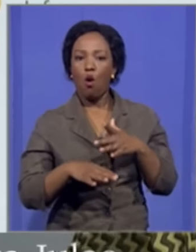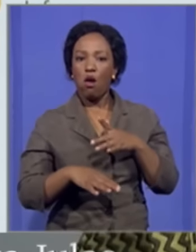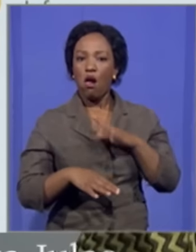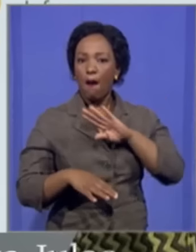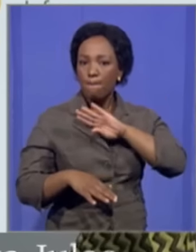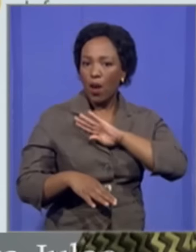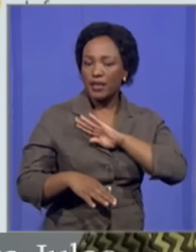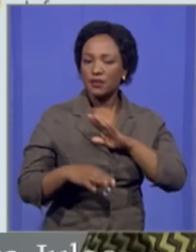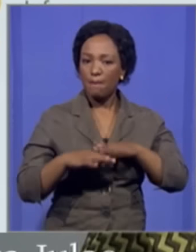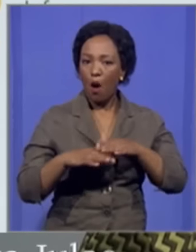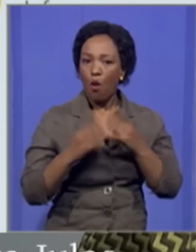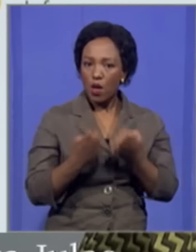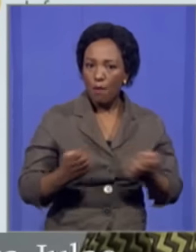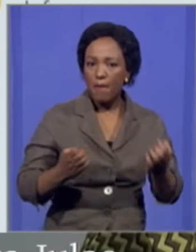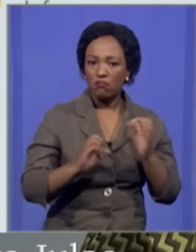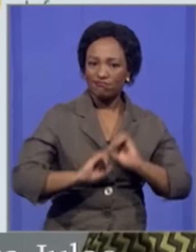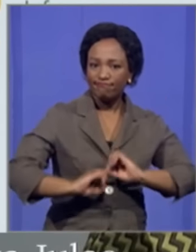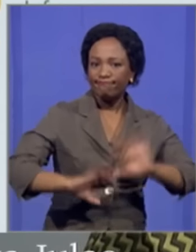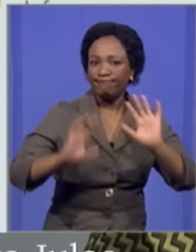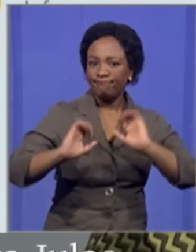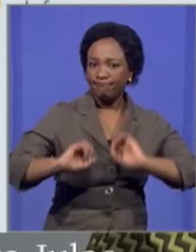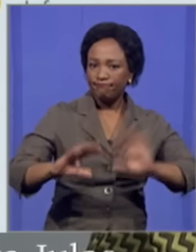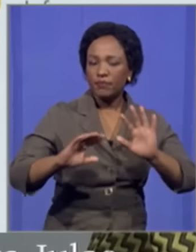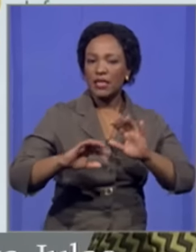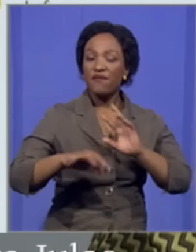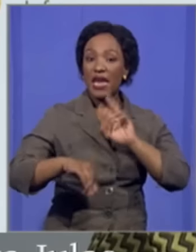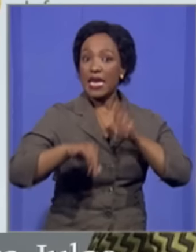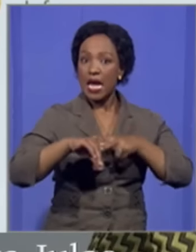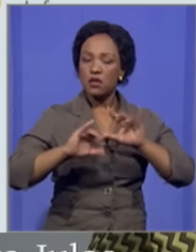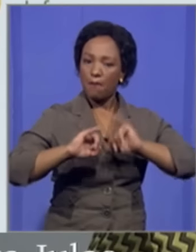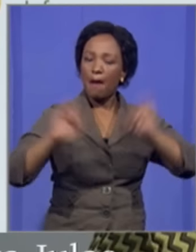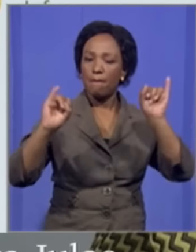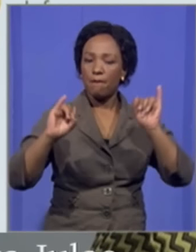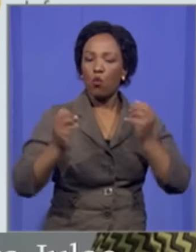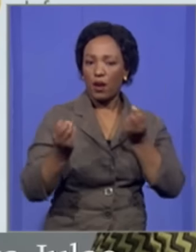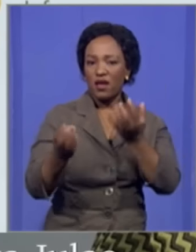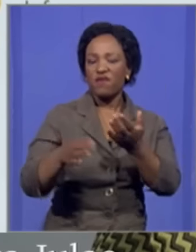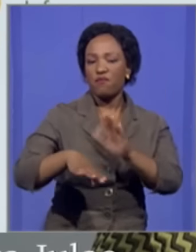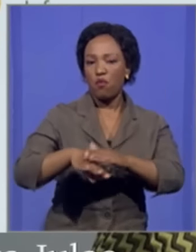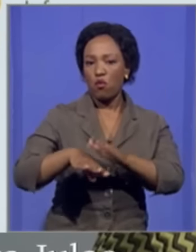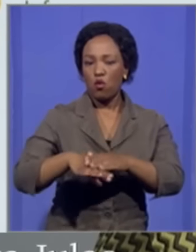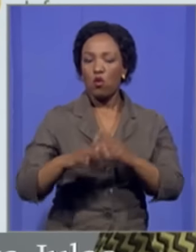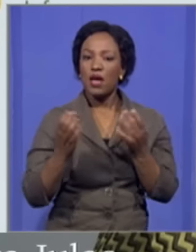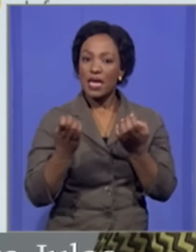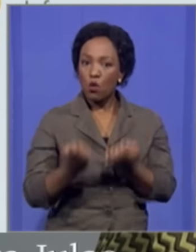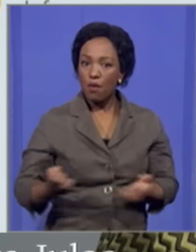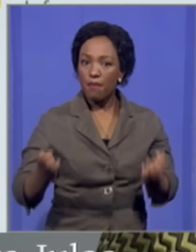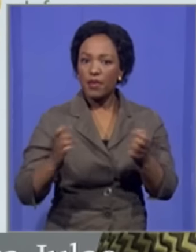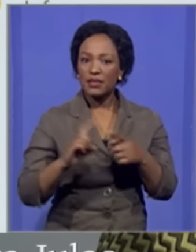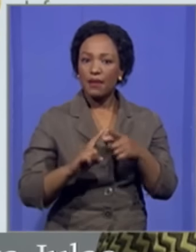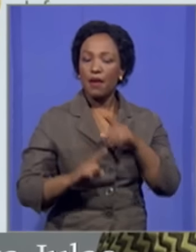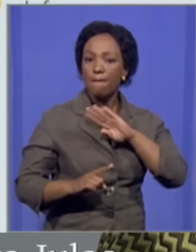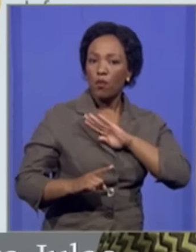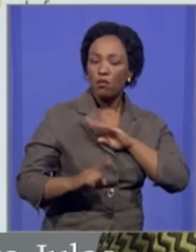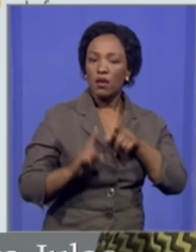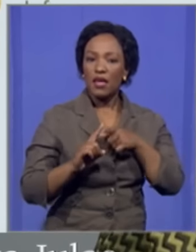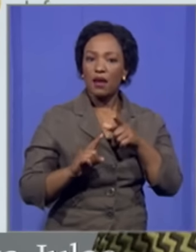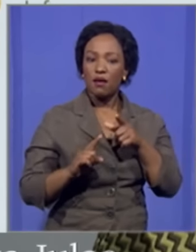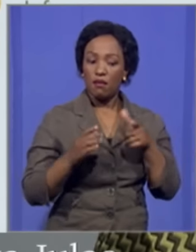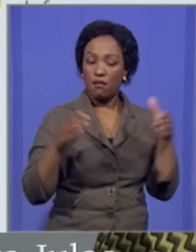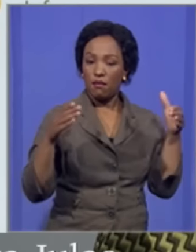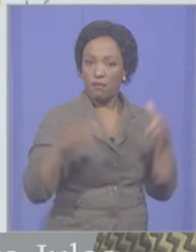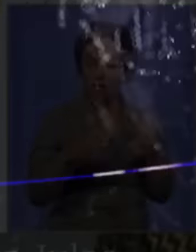equipment as the needs arise. And we project the equipment together with the number of troops that are on the ground in